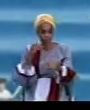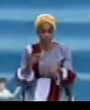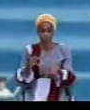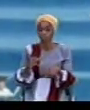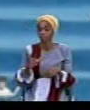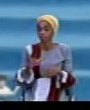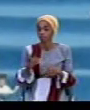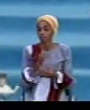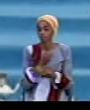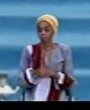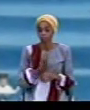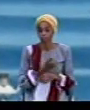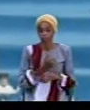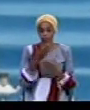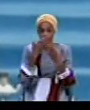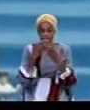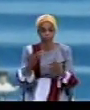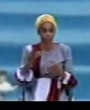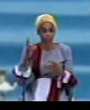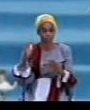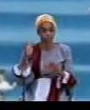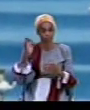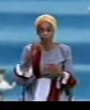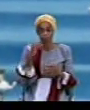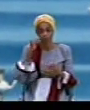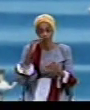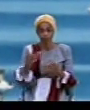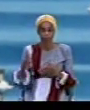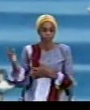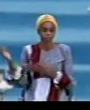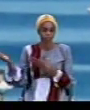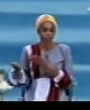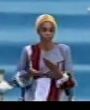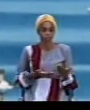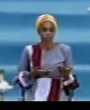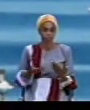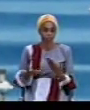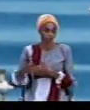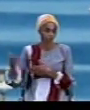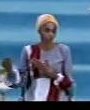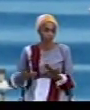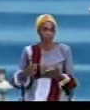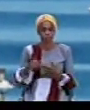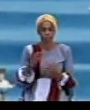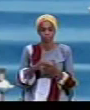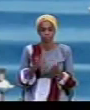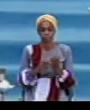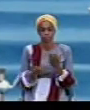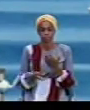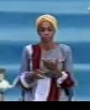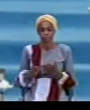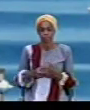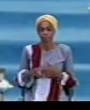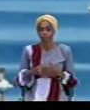I was invited to this crusade, and I thank God that I was here yesterday.